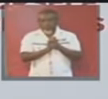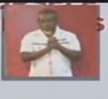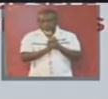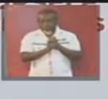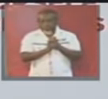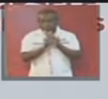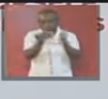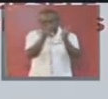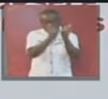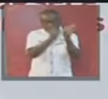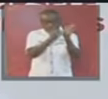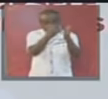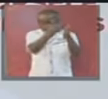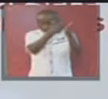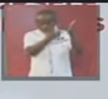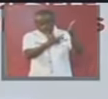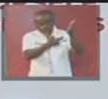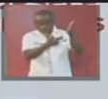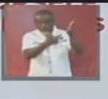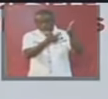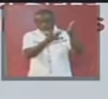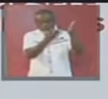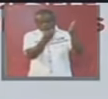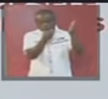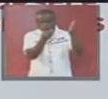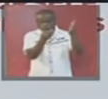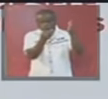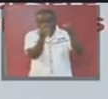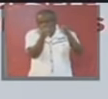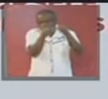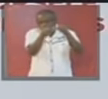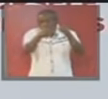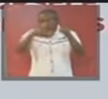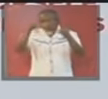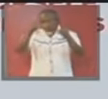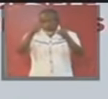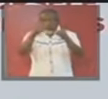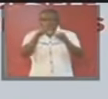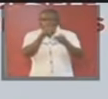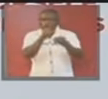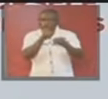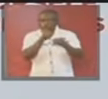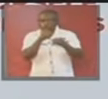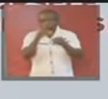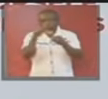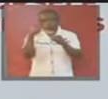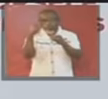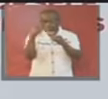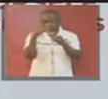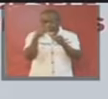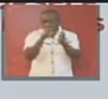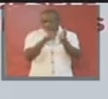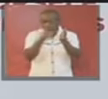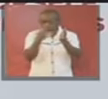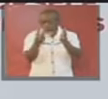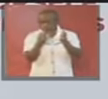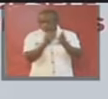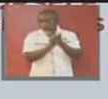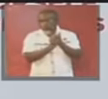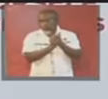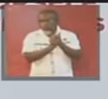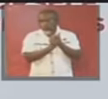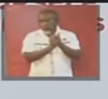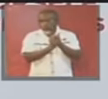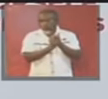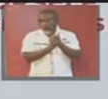Page 2, mainly orange and 1 green. No more reds in the second column. It means those